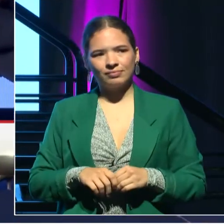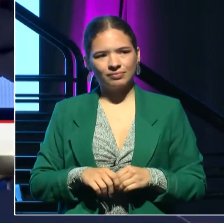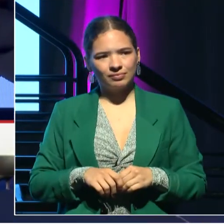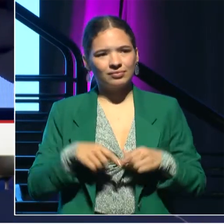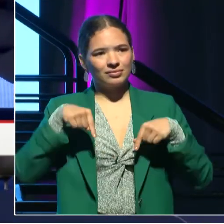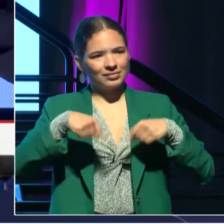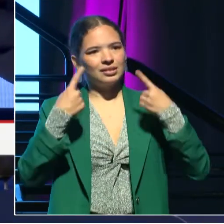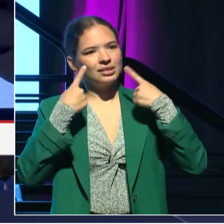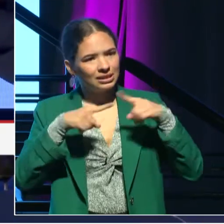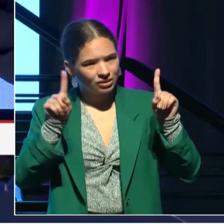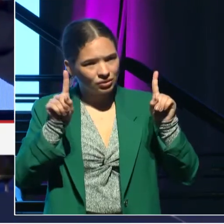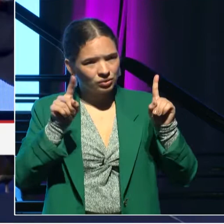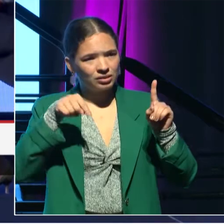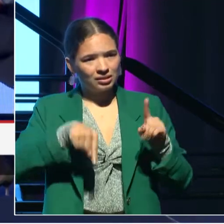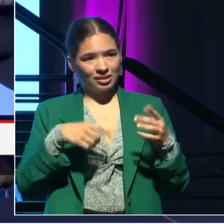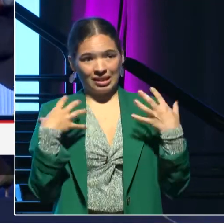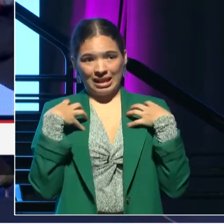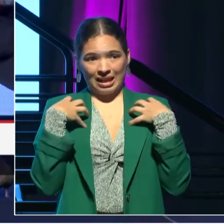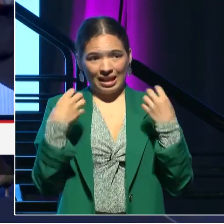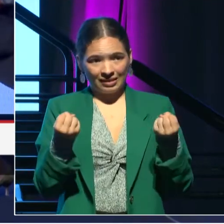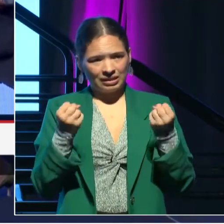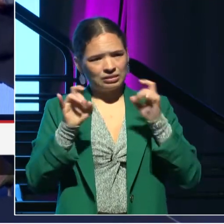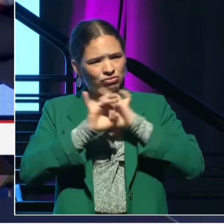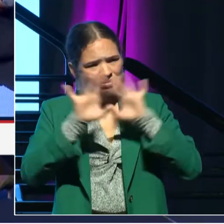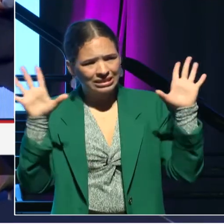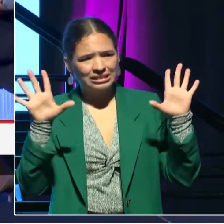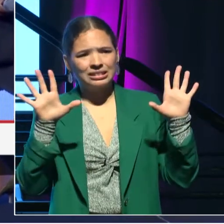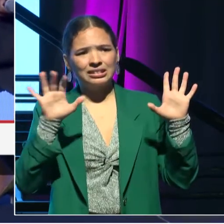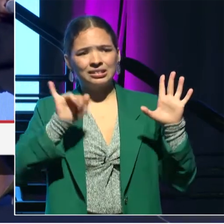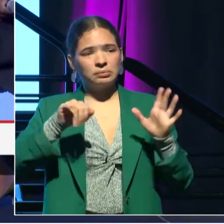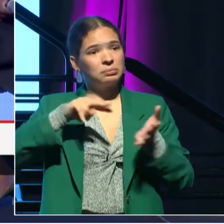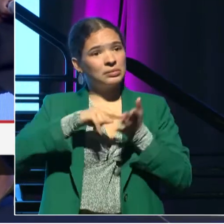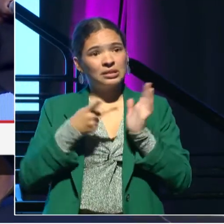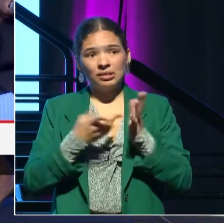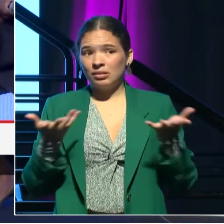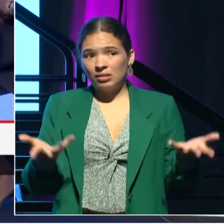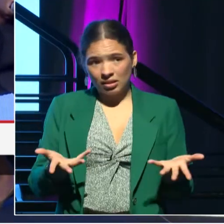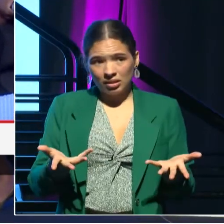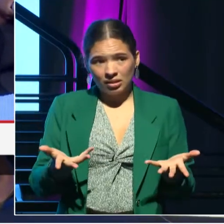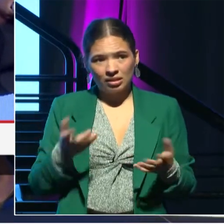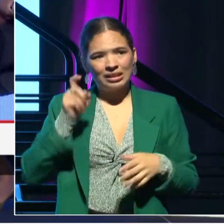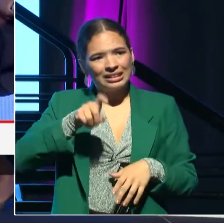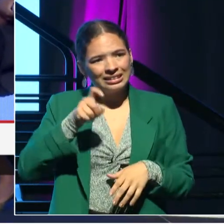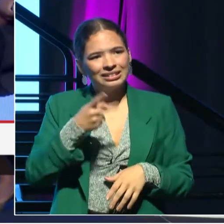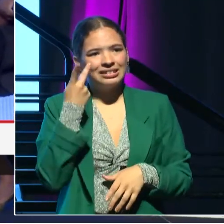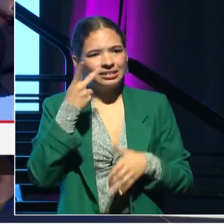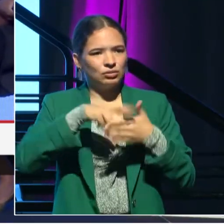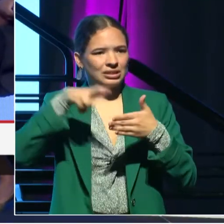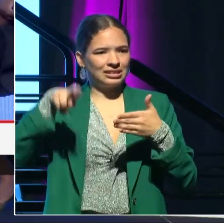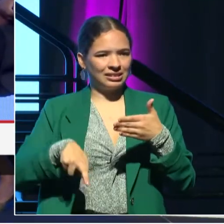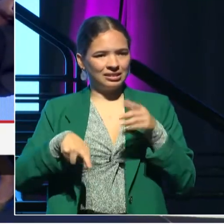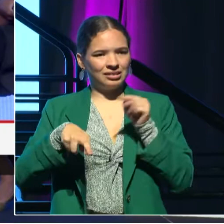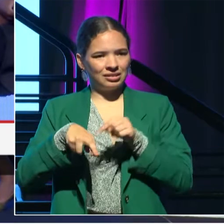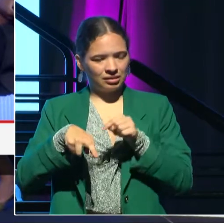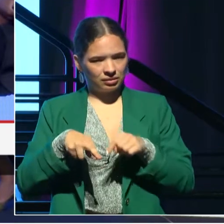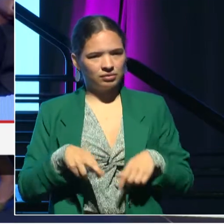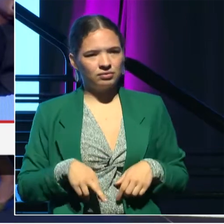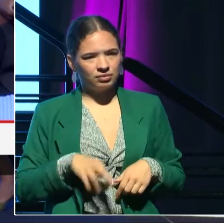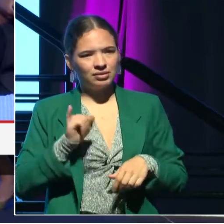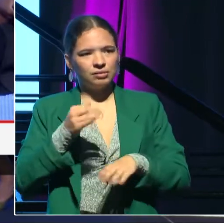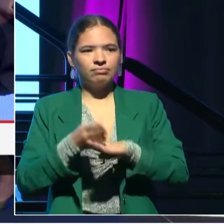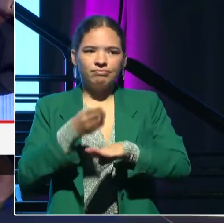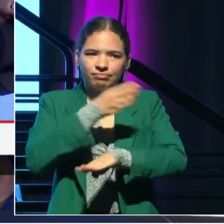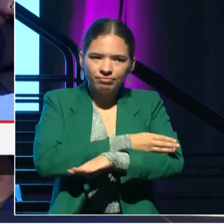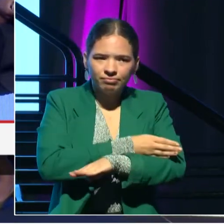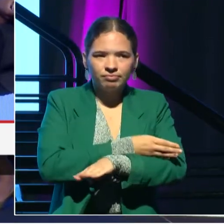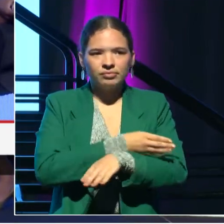it was about making measurable, tangible results. So starting at a place where we include statistical data